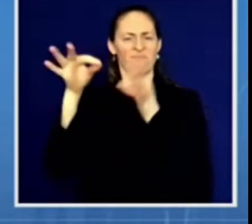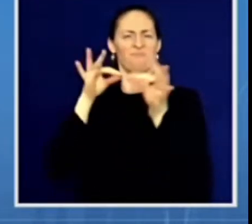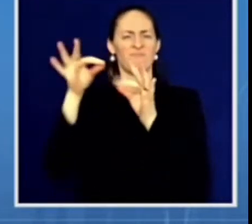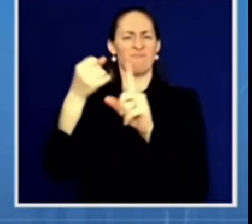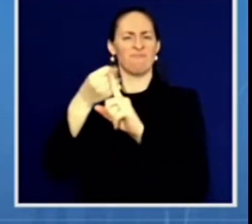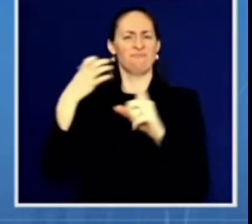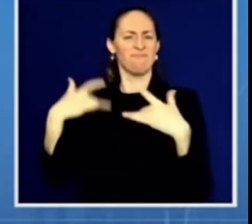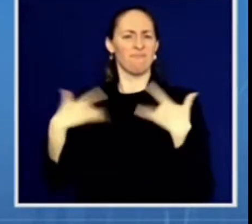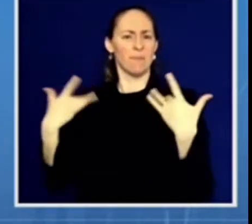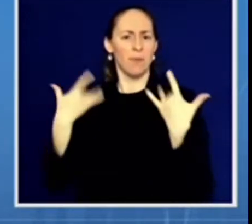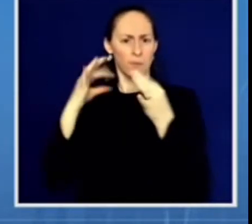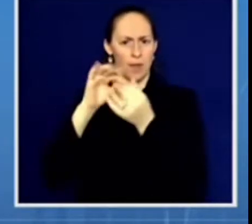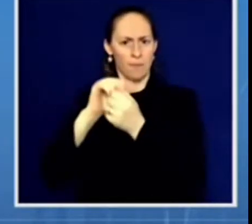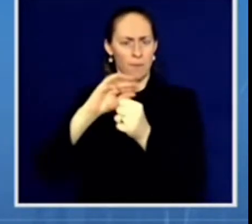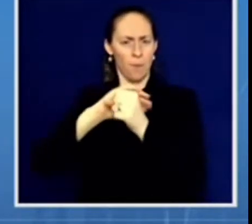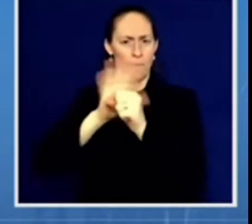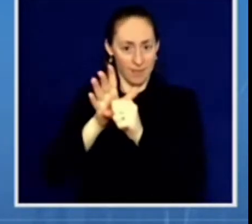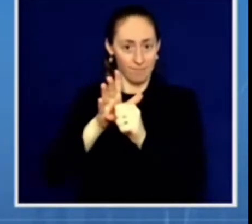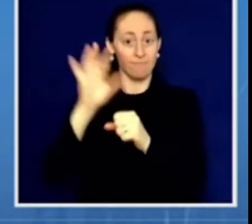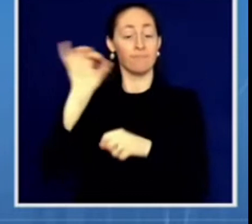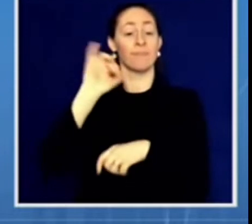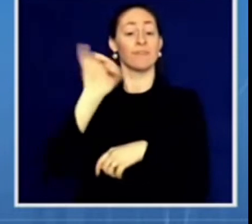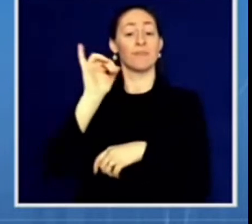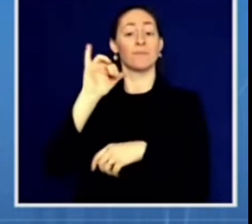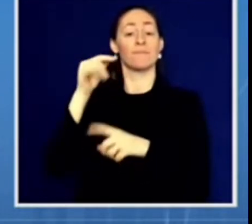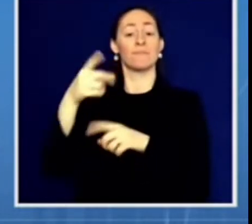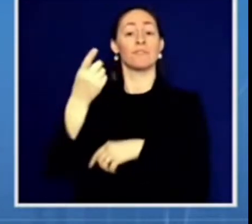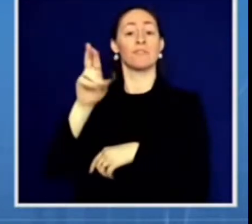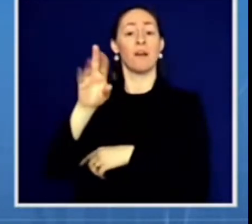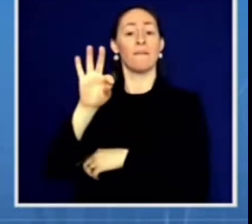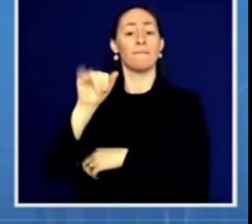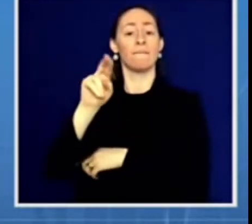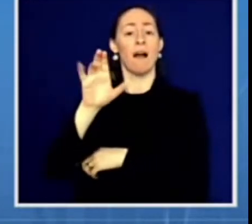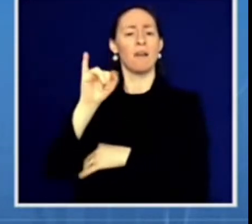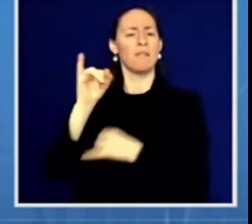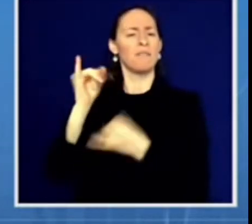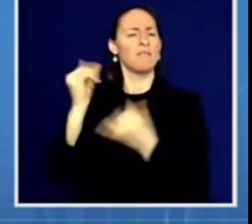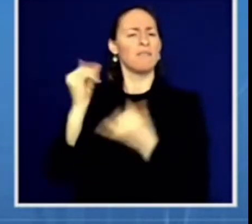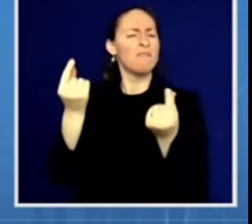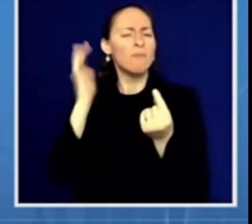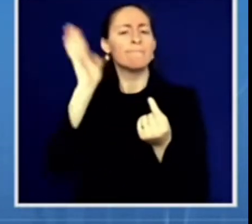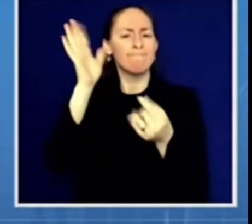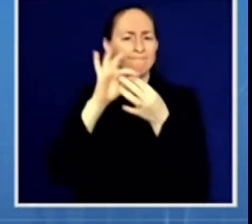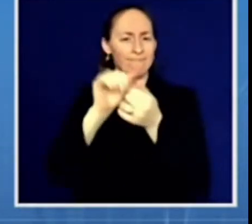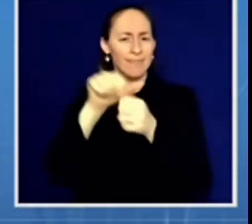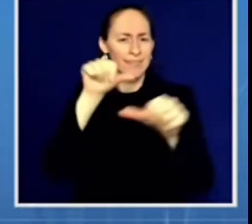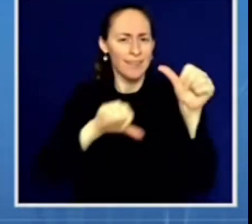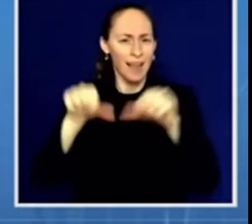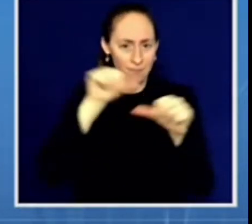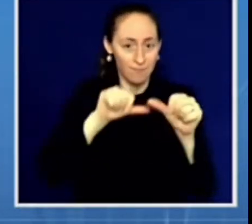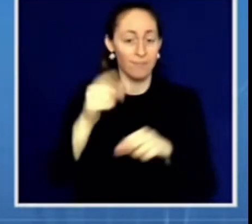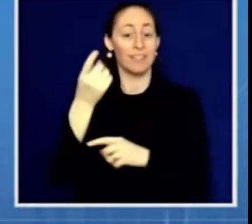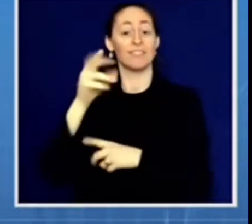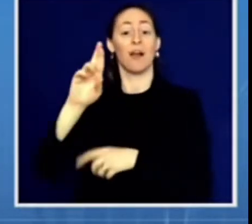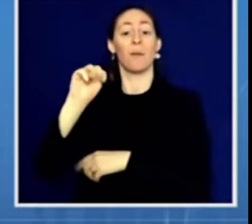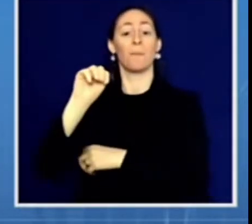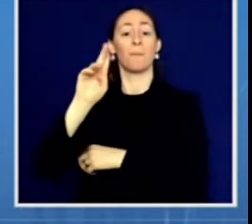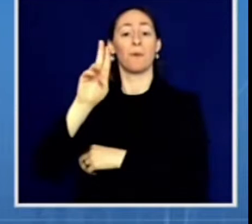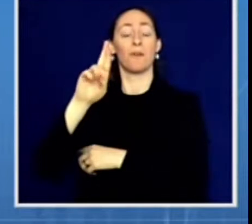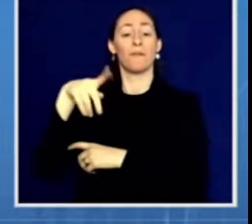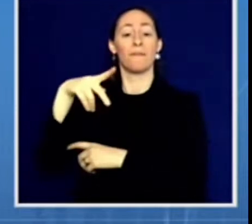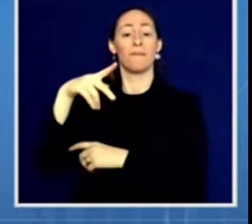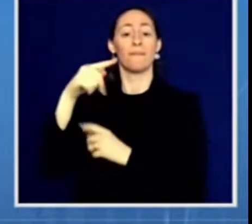Fauci will highlight the latest science, and Dr. Murthy will share an update on our efforts to strengthen confidence in the